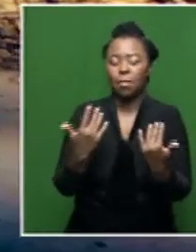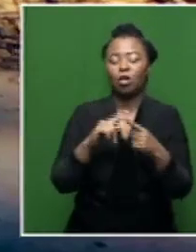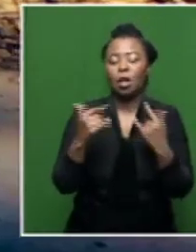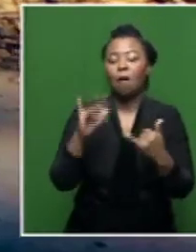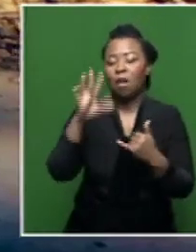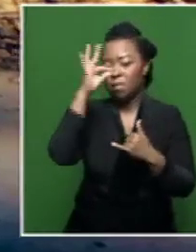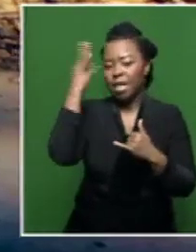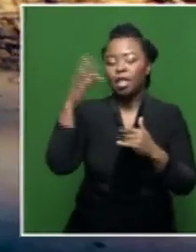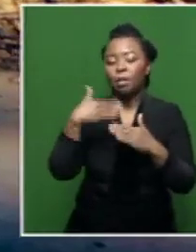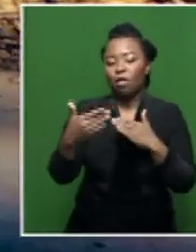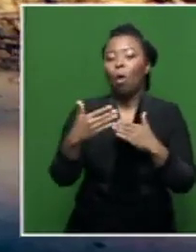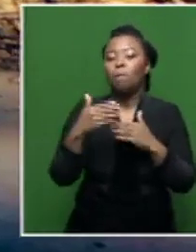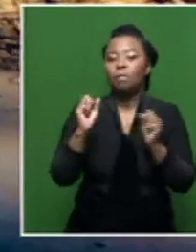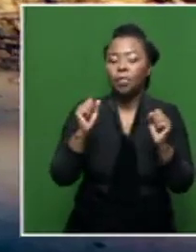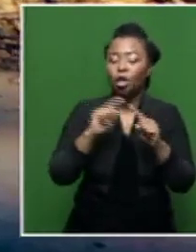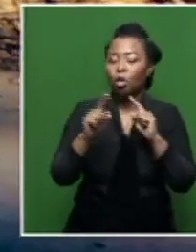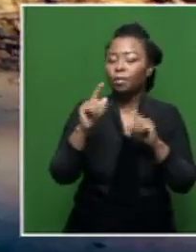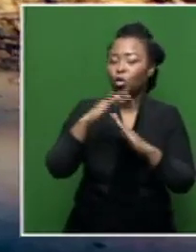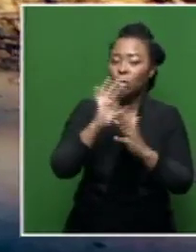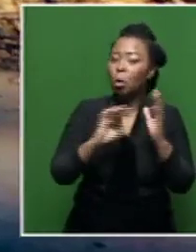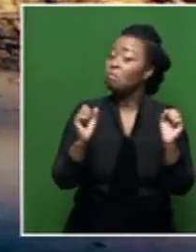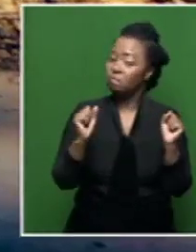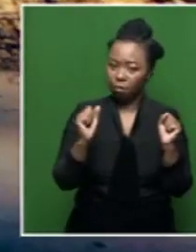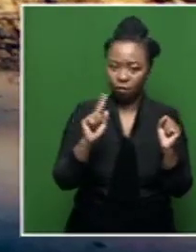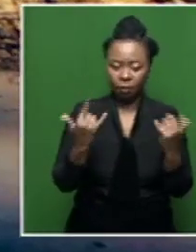bulletin, but let's remind you of what the top stories are this morning.